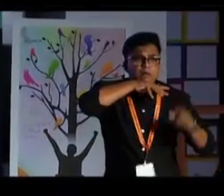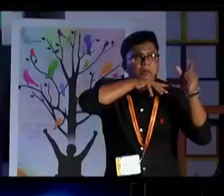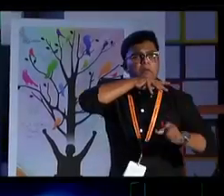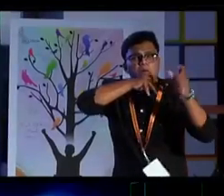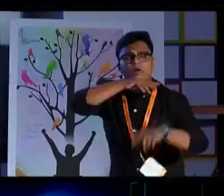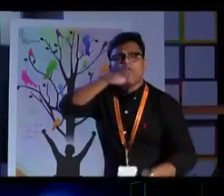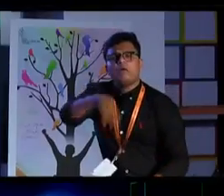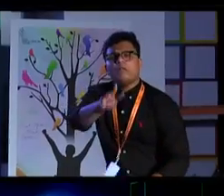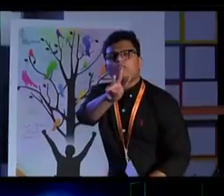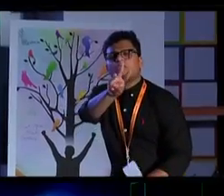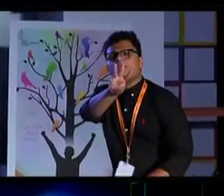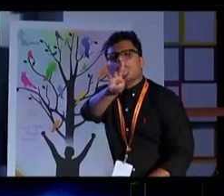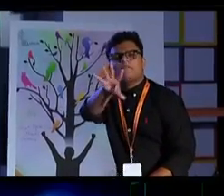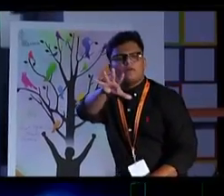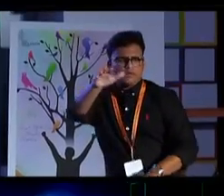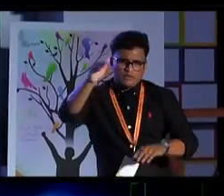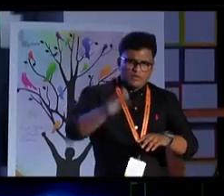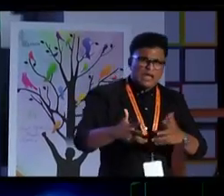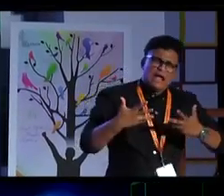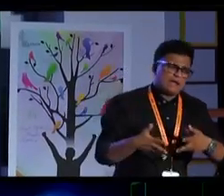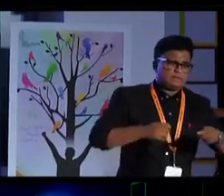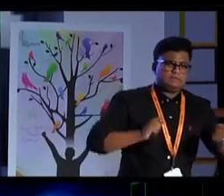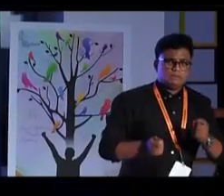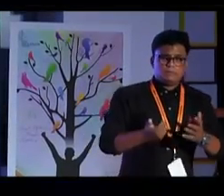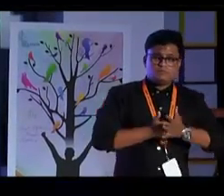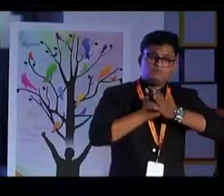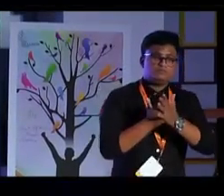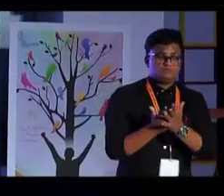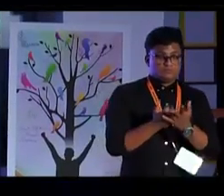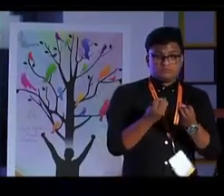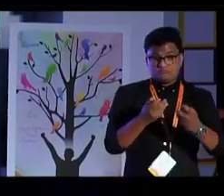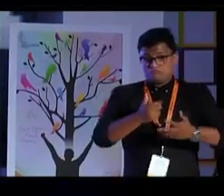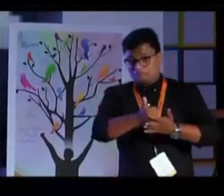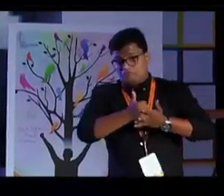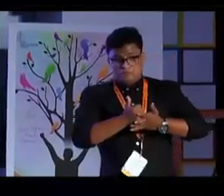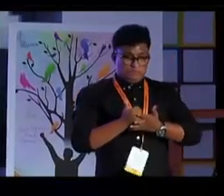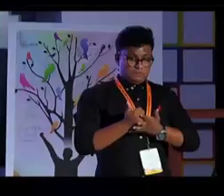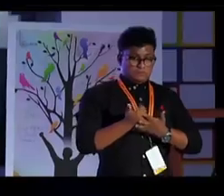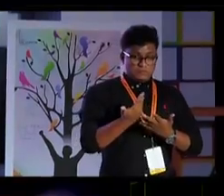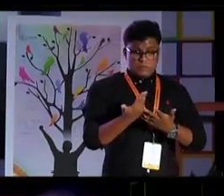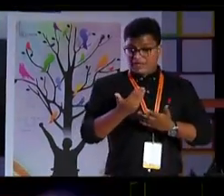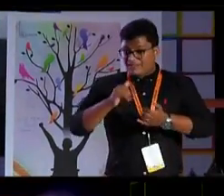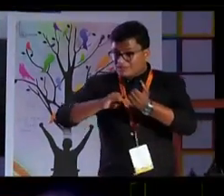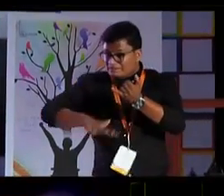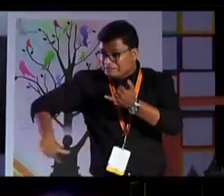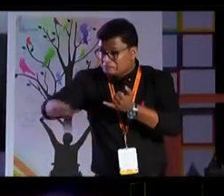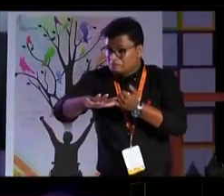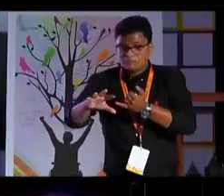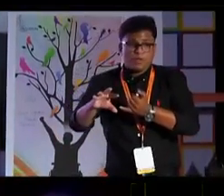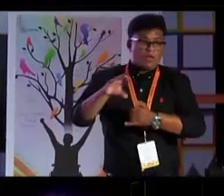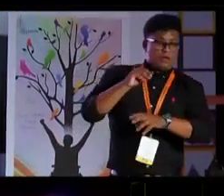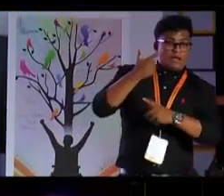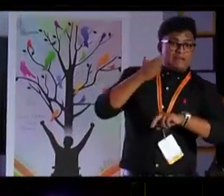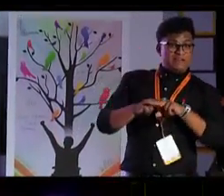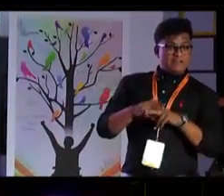below age of 35. Any social change is lot more easier to be adopted by the society when the